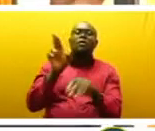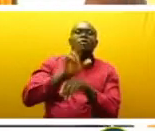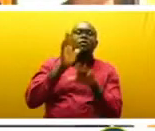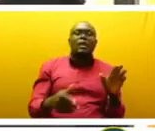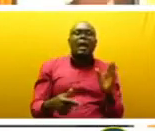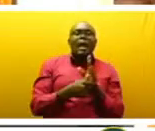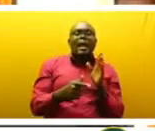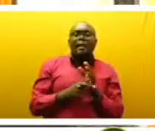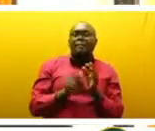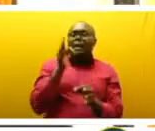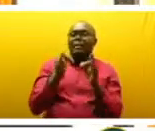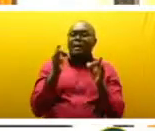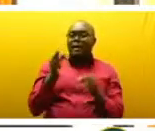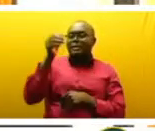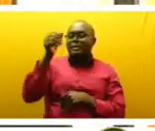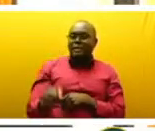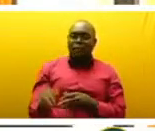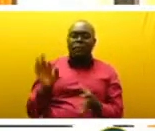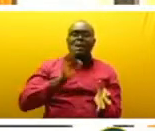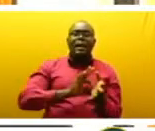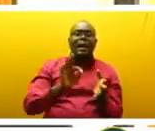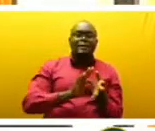Embakasi South clerks.